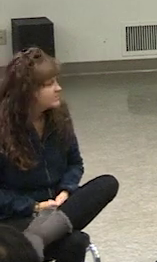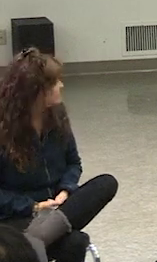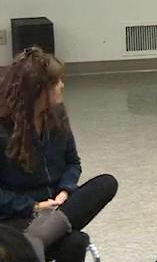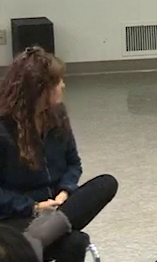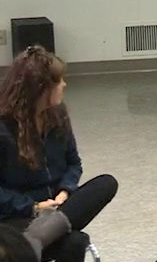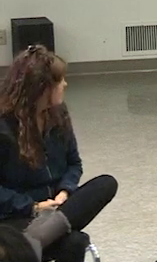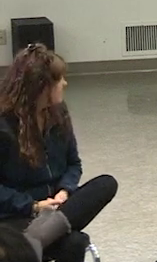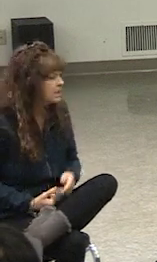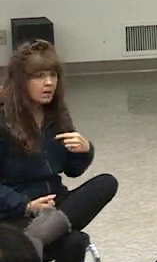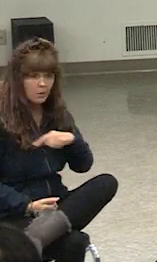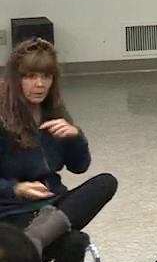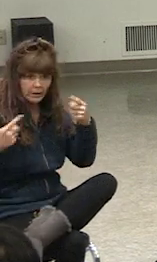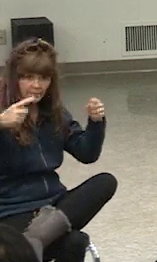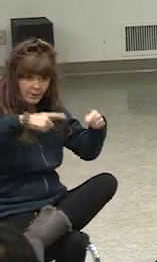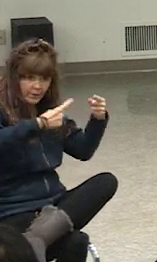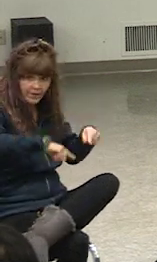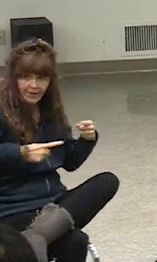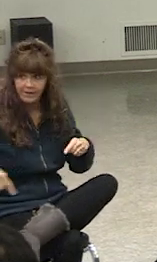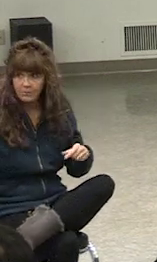These things we can agree to with one another?